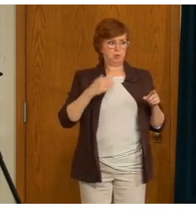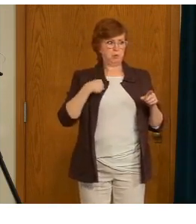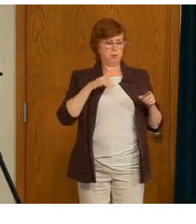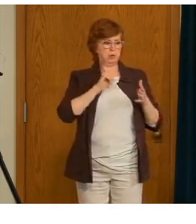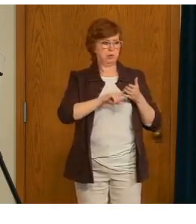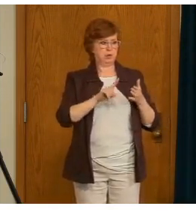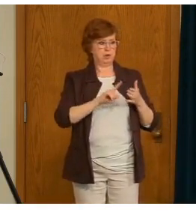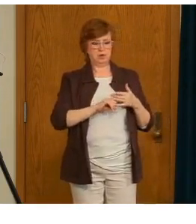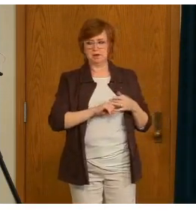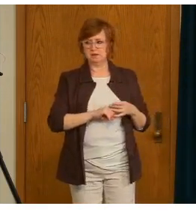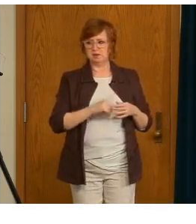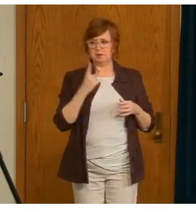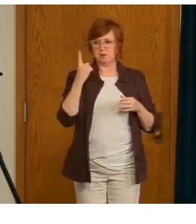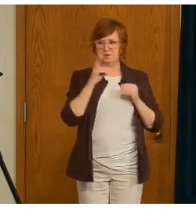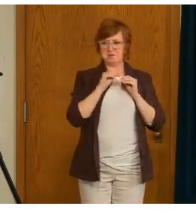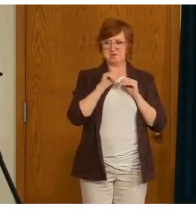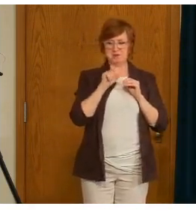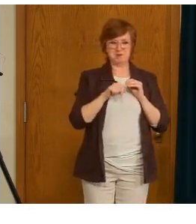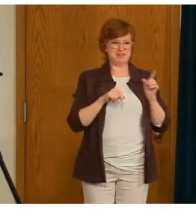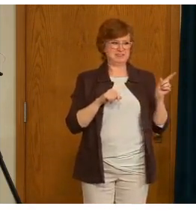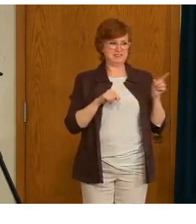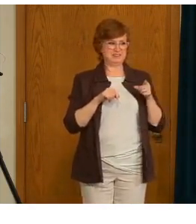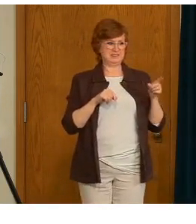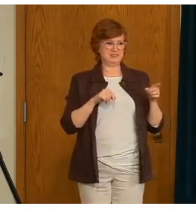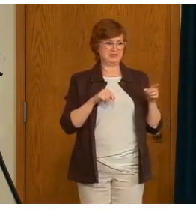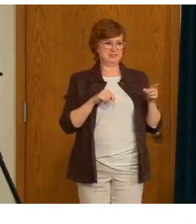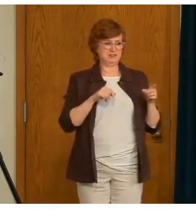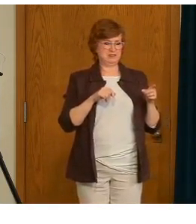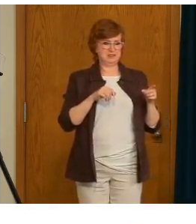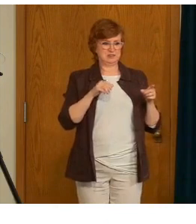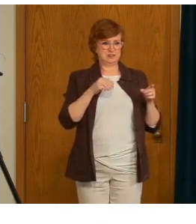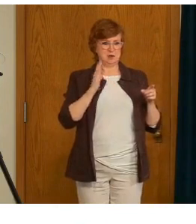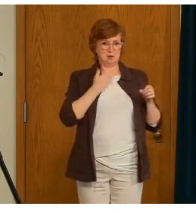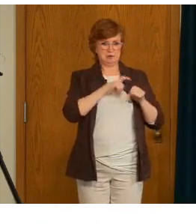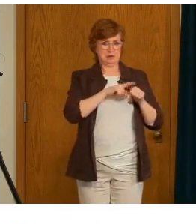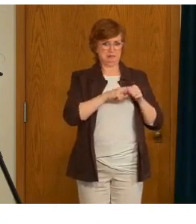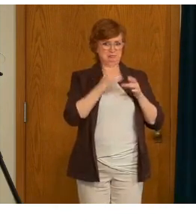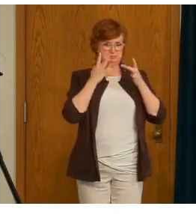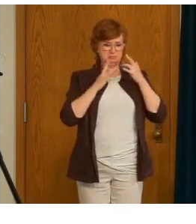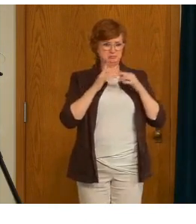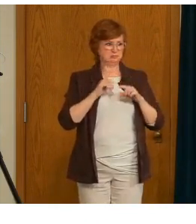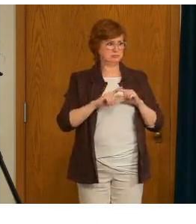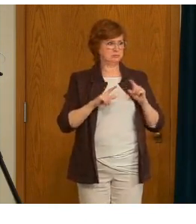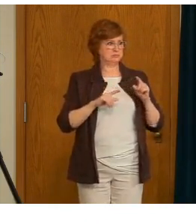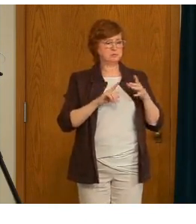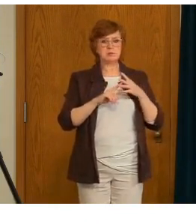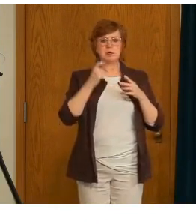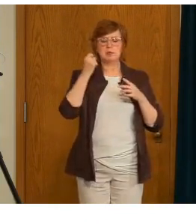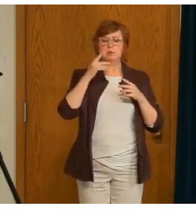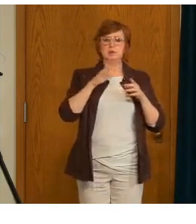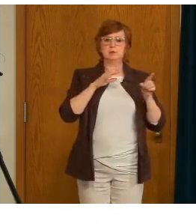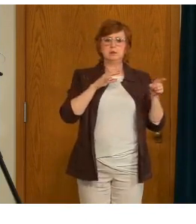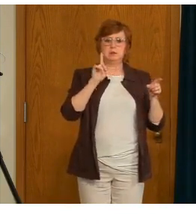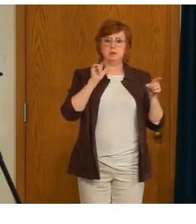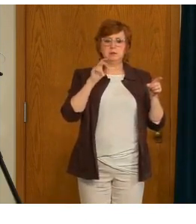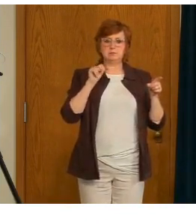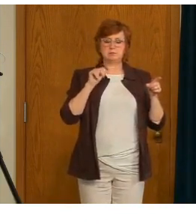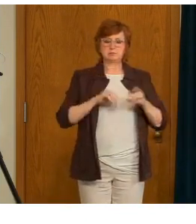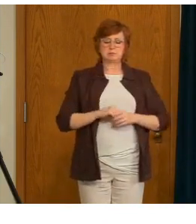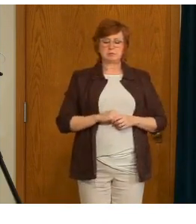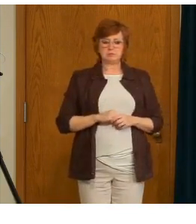we were looking at it. I can slide in one more since we don't have a lot of time. With second